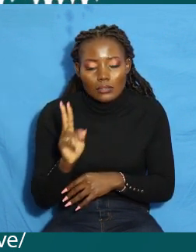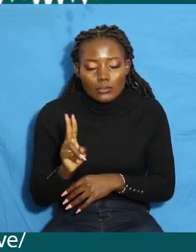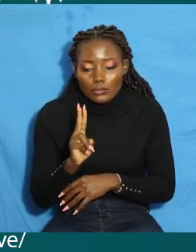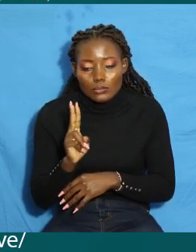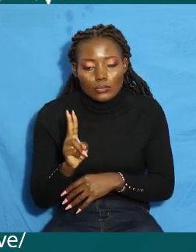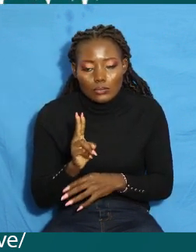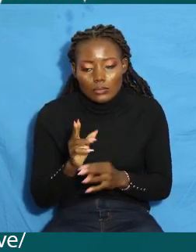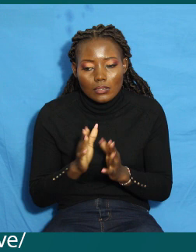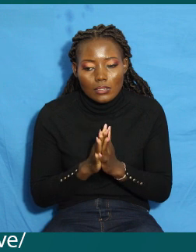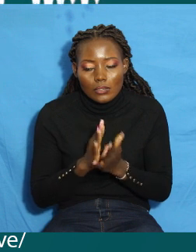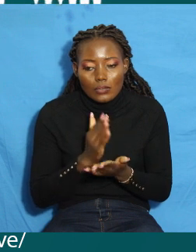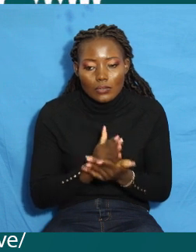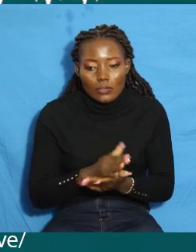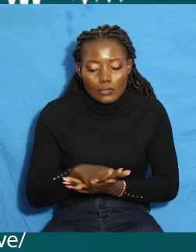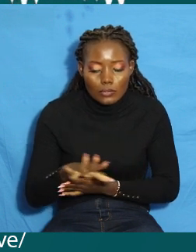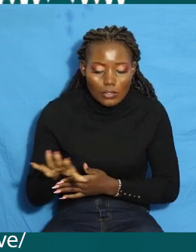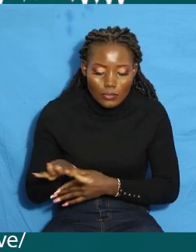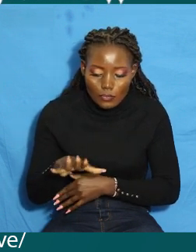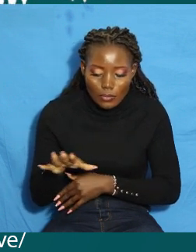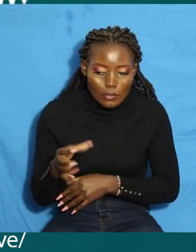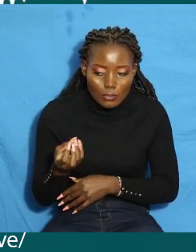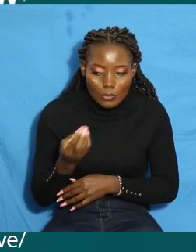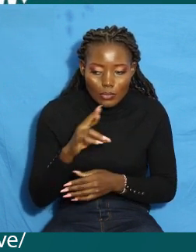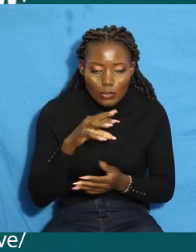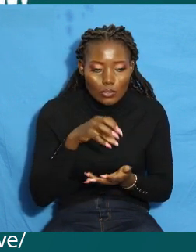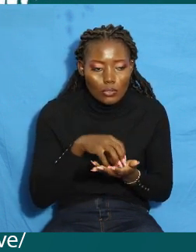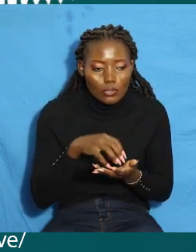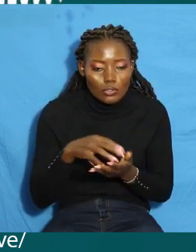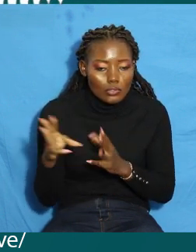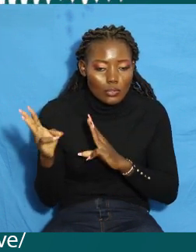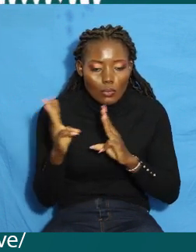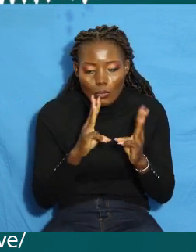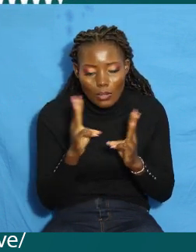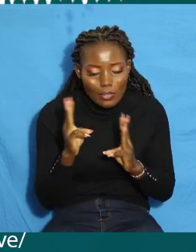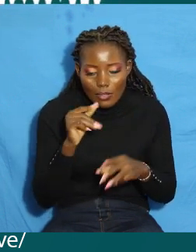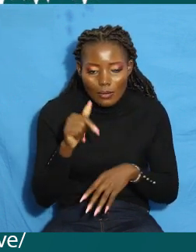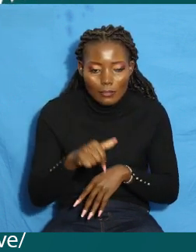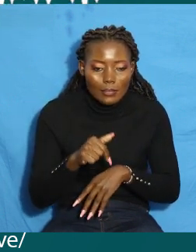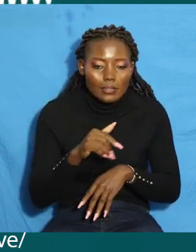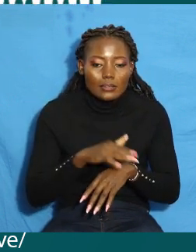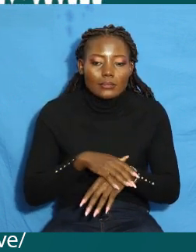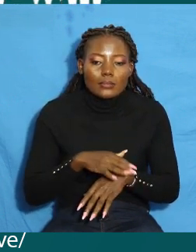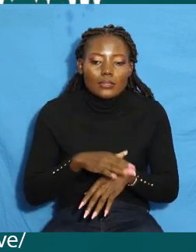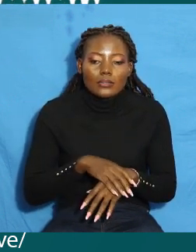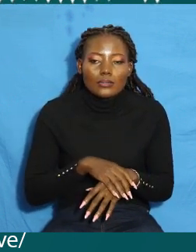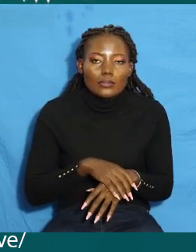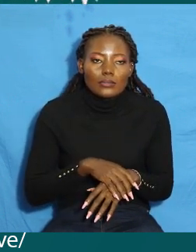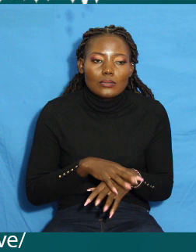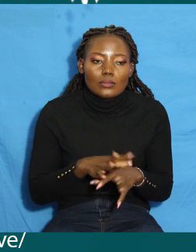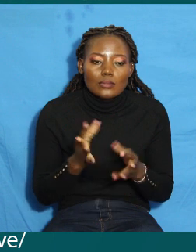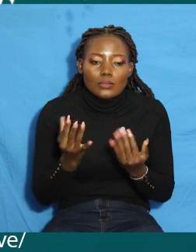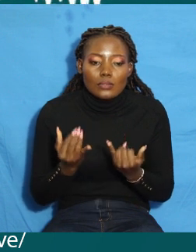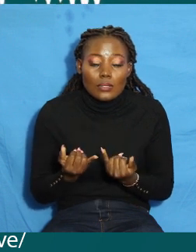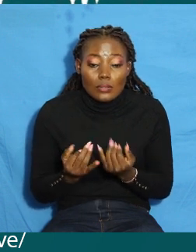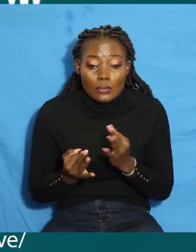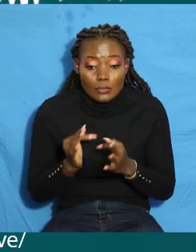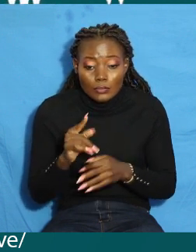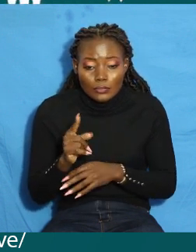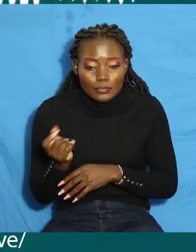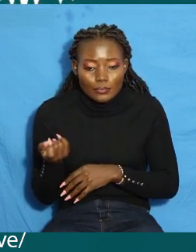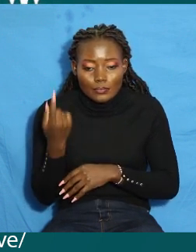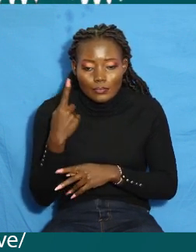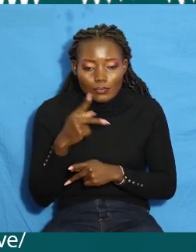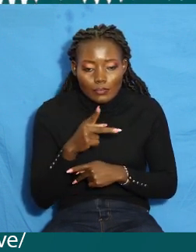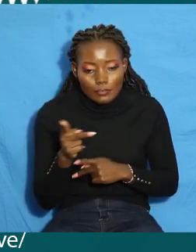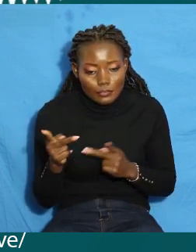And of course, the environment or the conditions, the climate must be conducive. So if you understand this